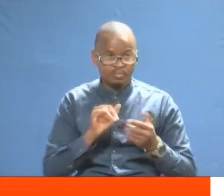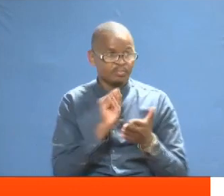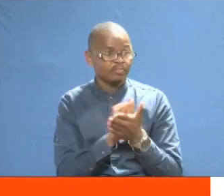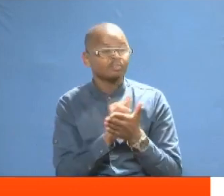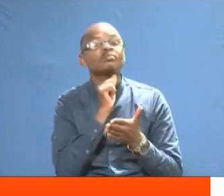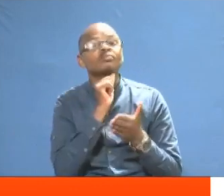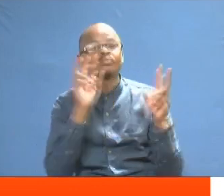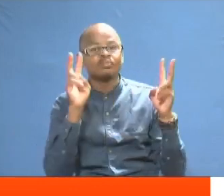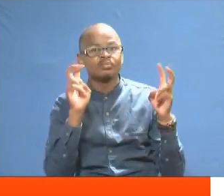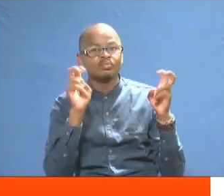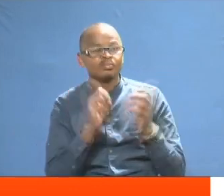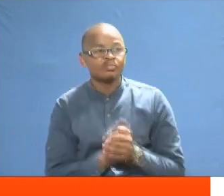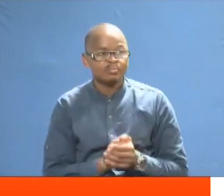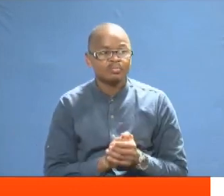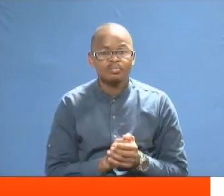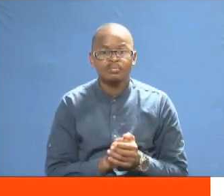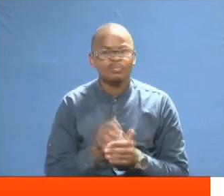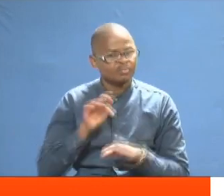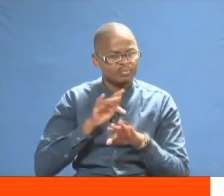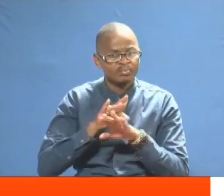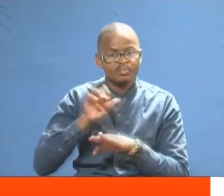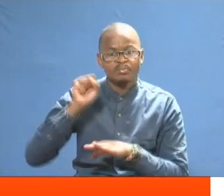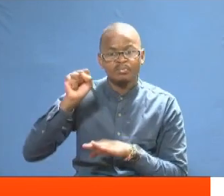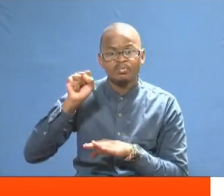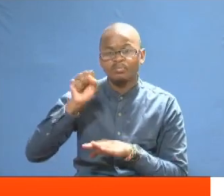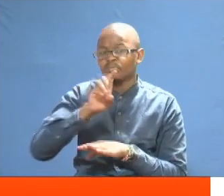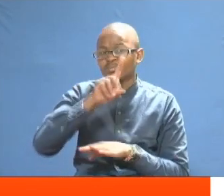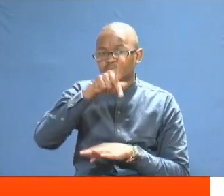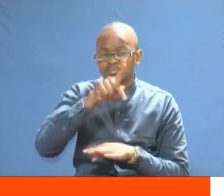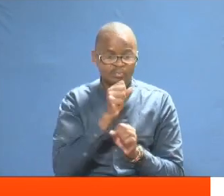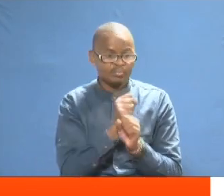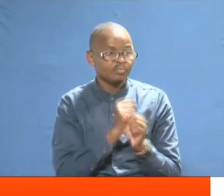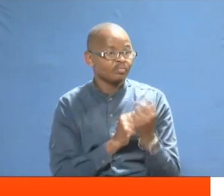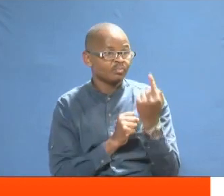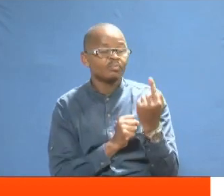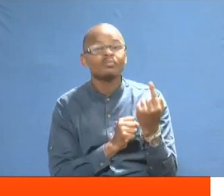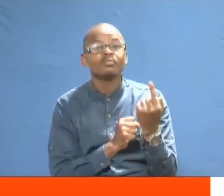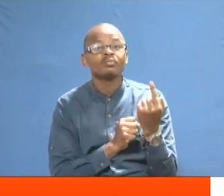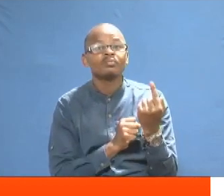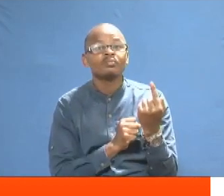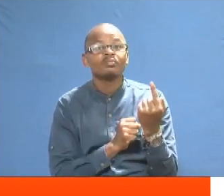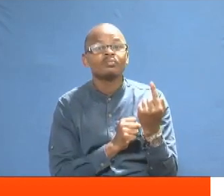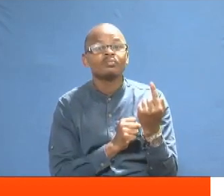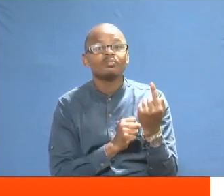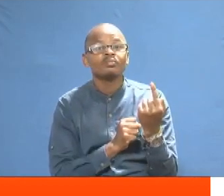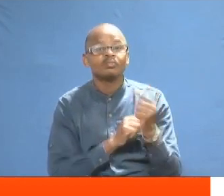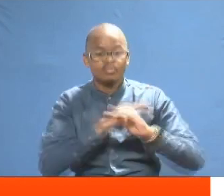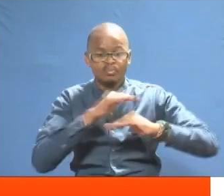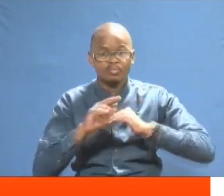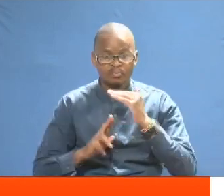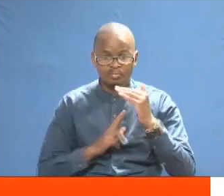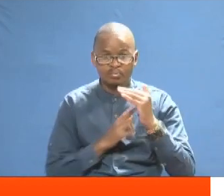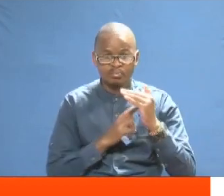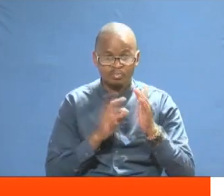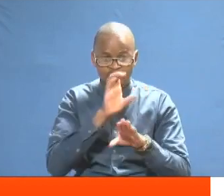that not an issue? I don't think these early campaigns that allies of DP we are doing. One, even all of us, for us